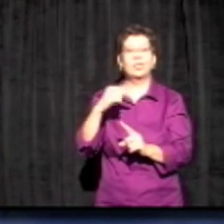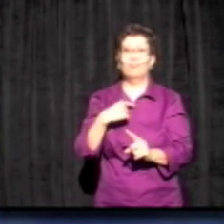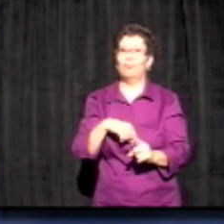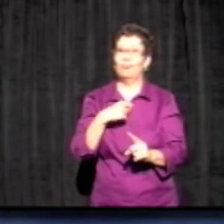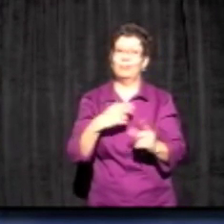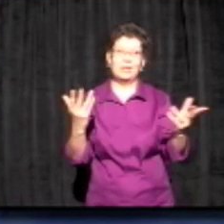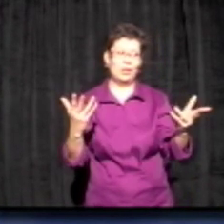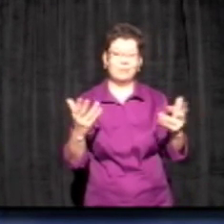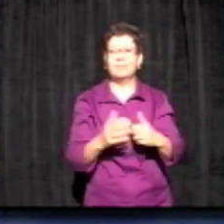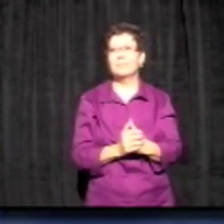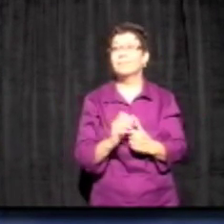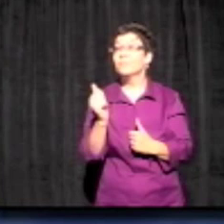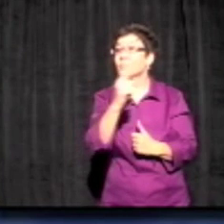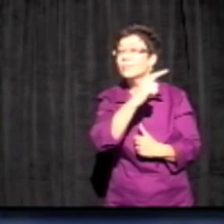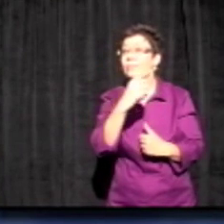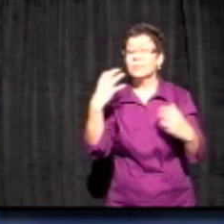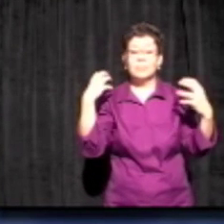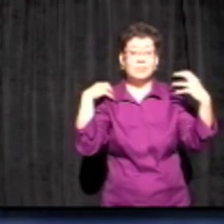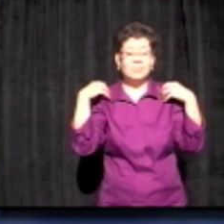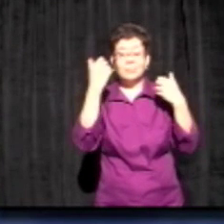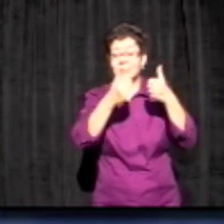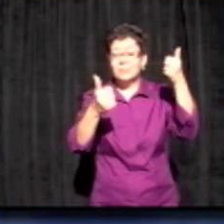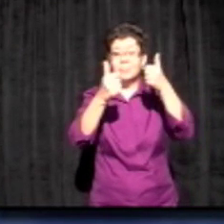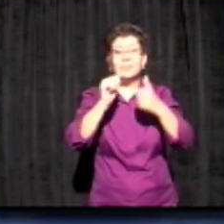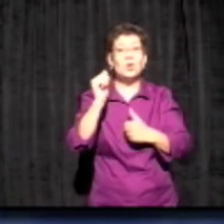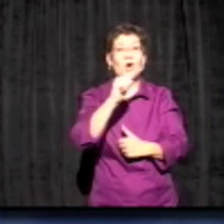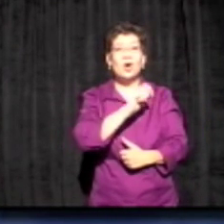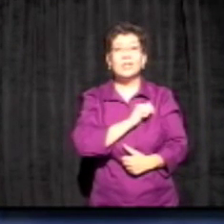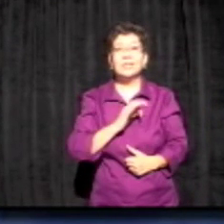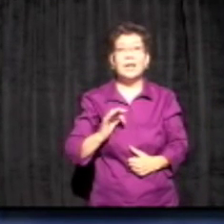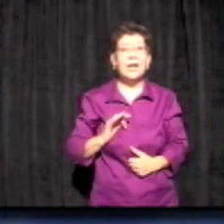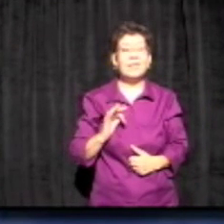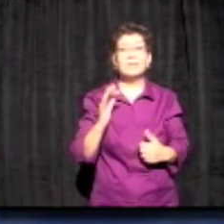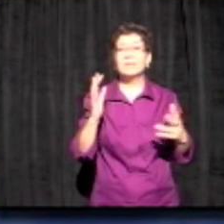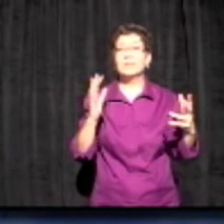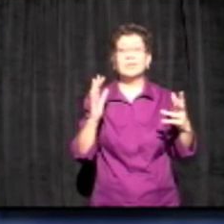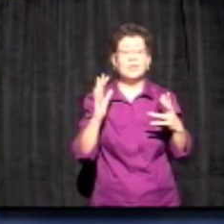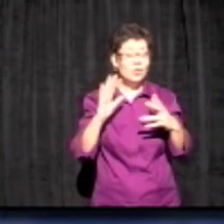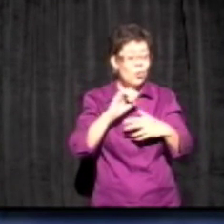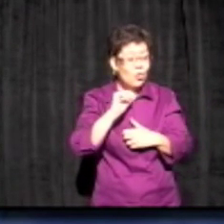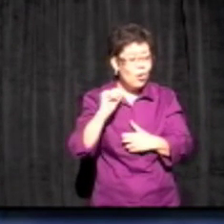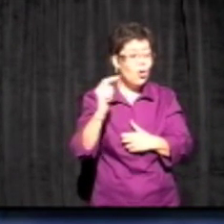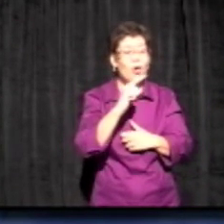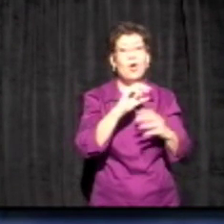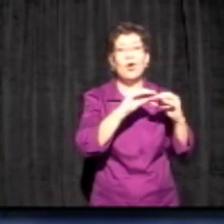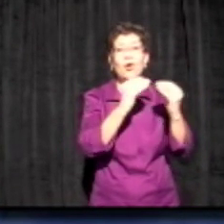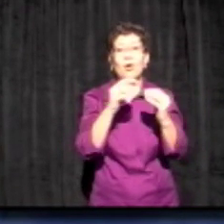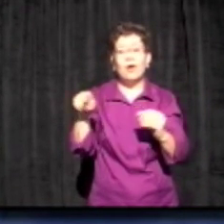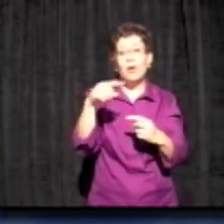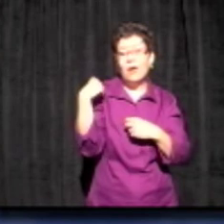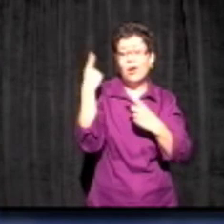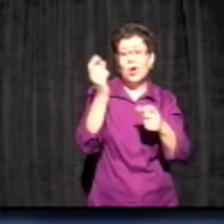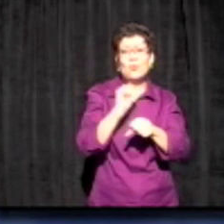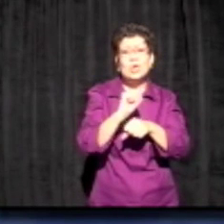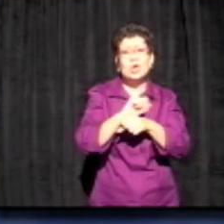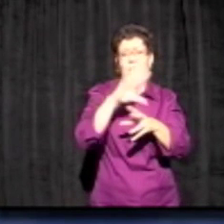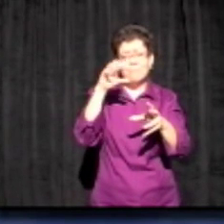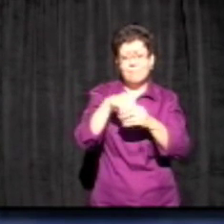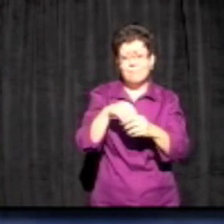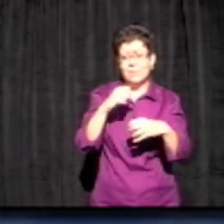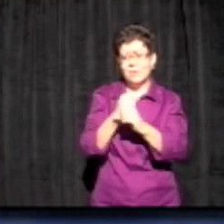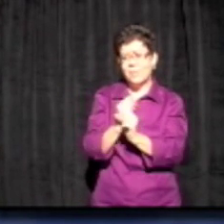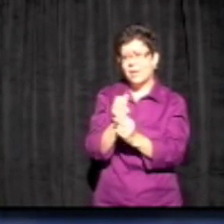And all the executives and all the staff of all the organizations involved who have worked so hard to make